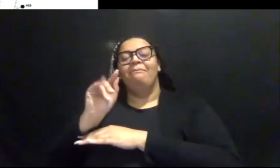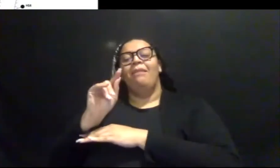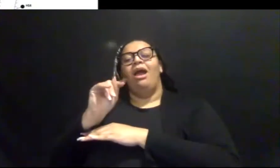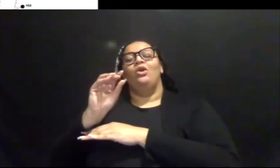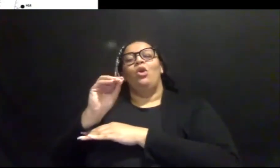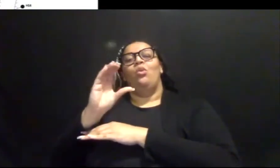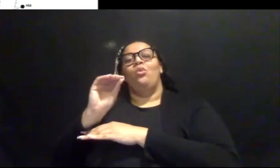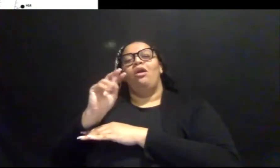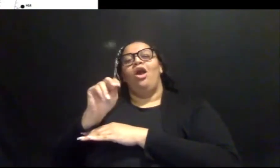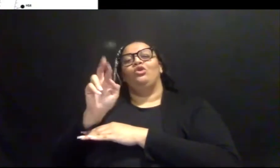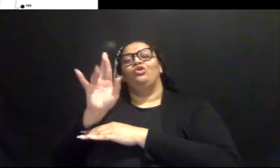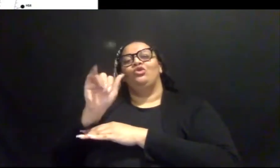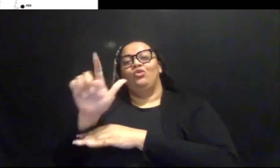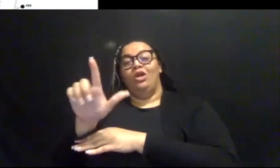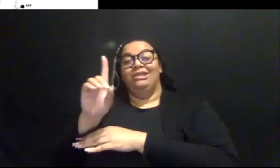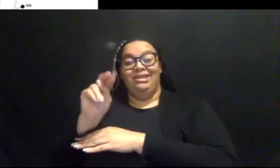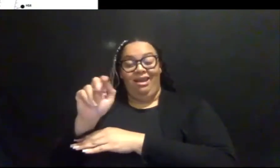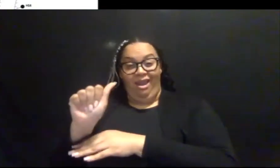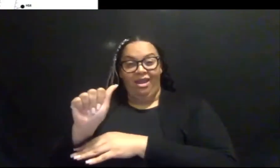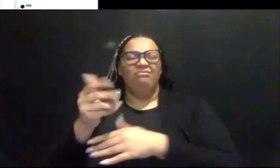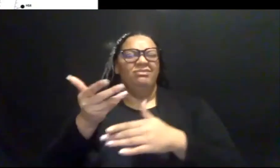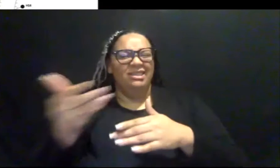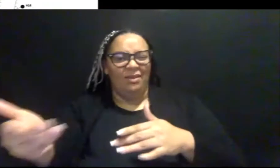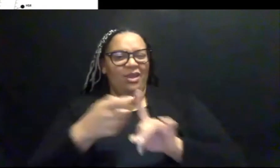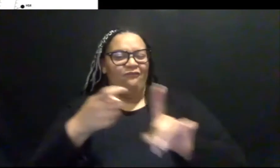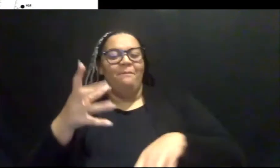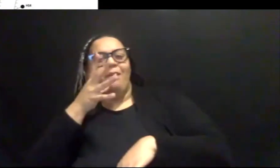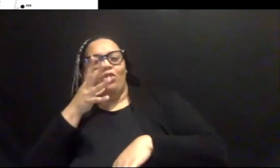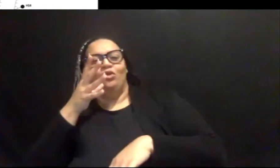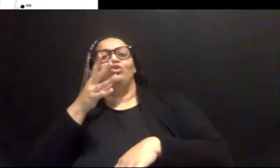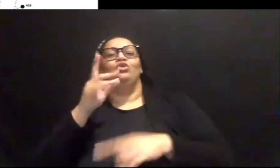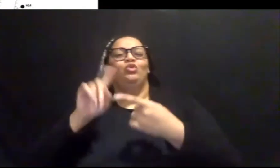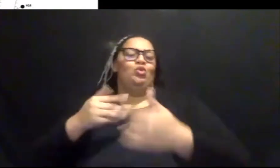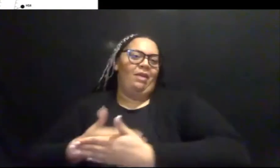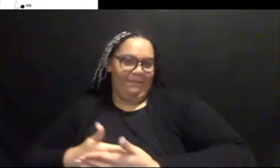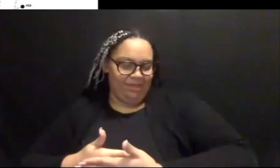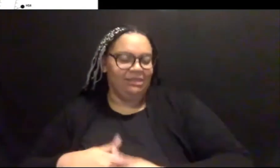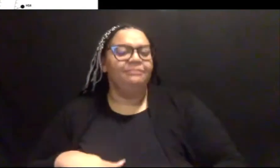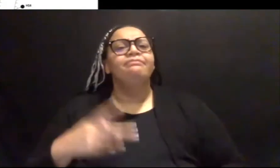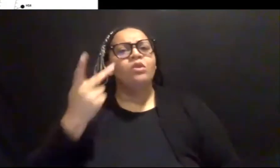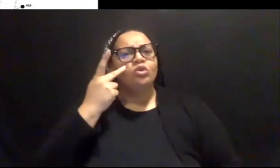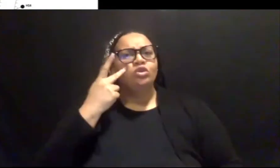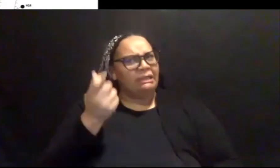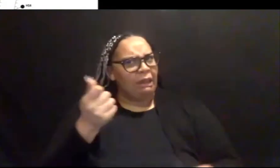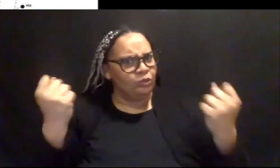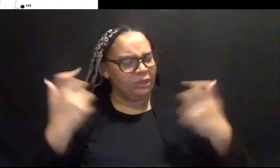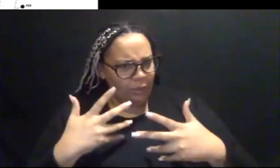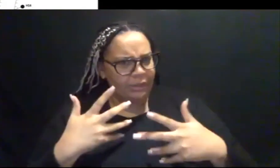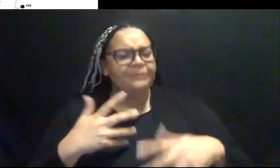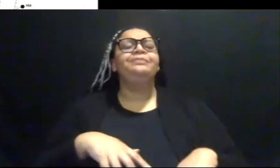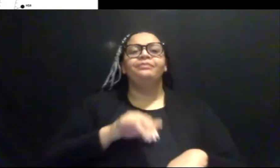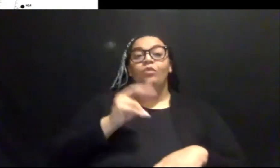that's inherited just through matrilines, so passed on from mothers to offspring. And what you see, this is kind of scary, is that in